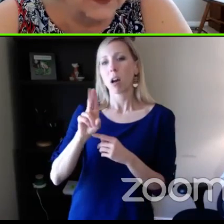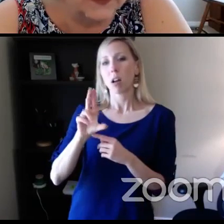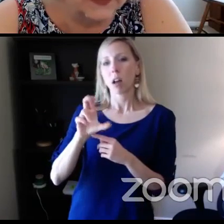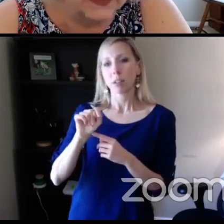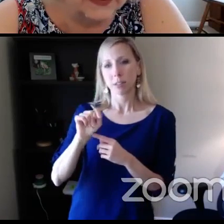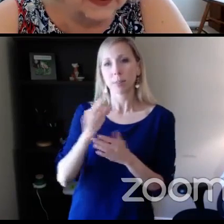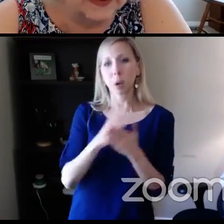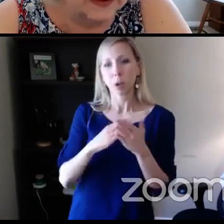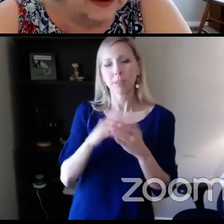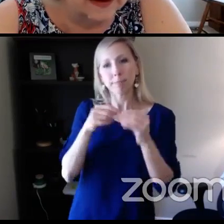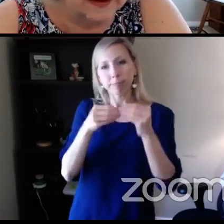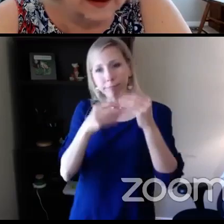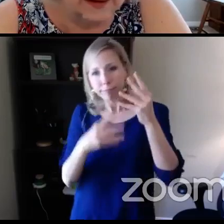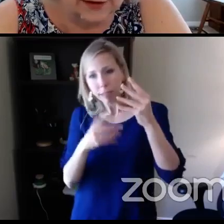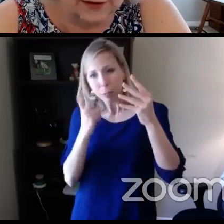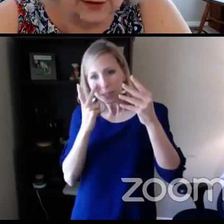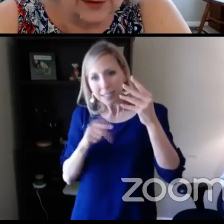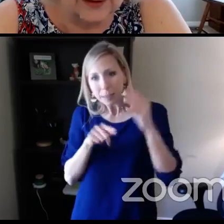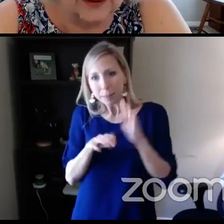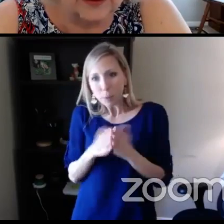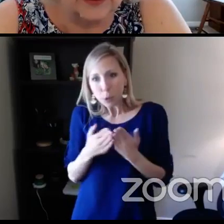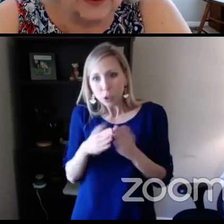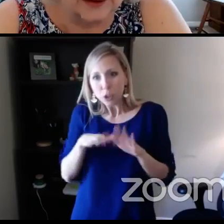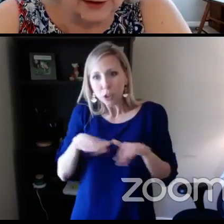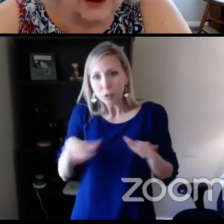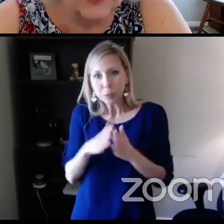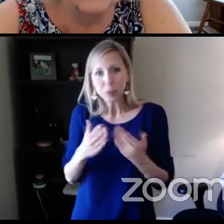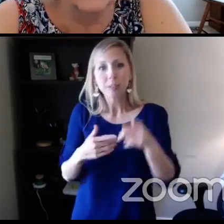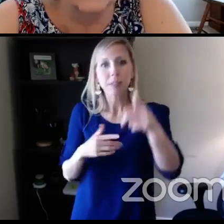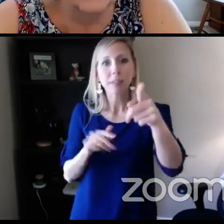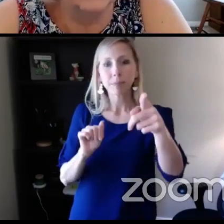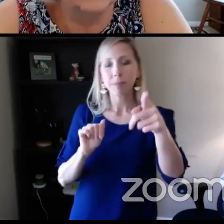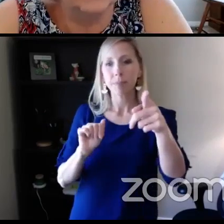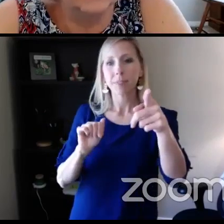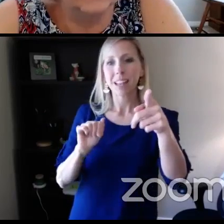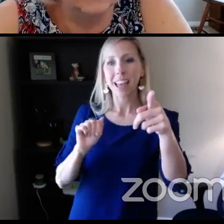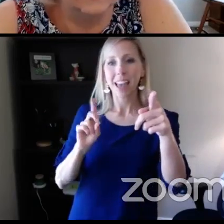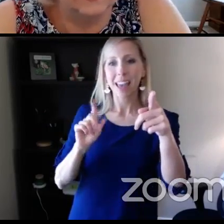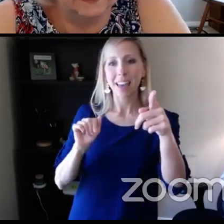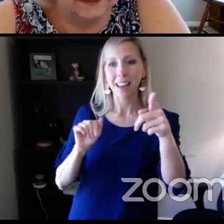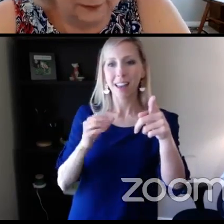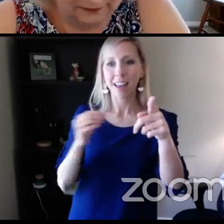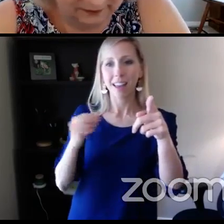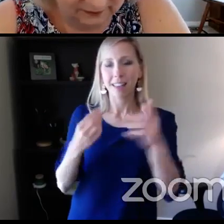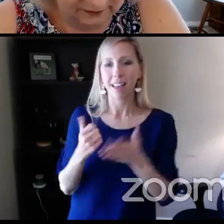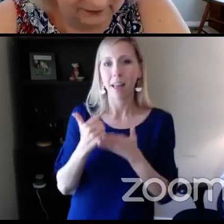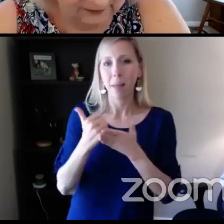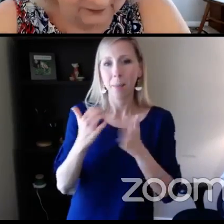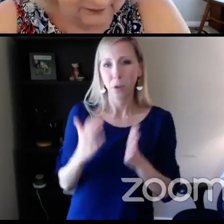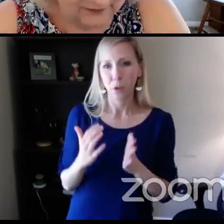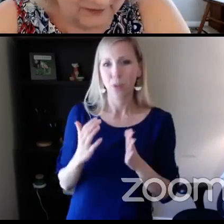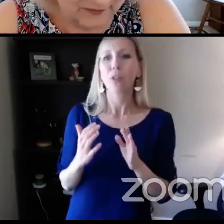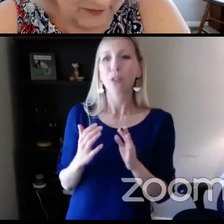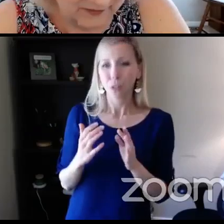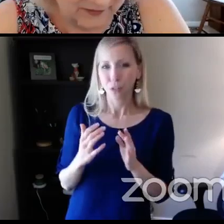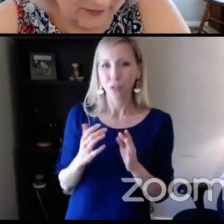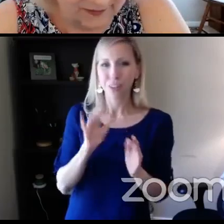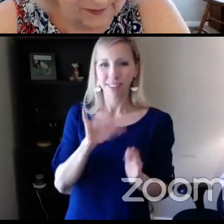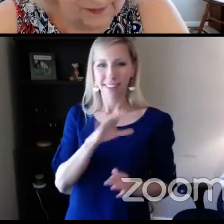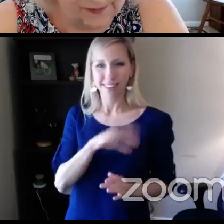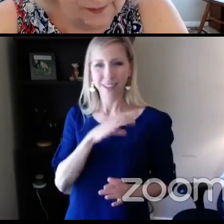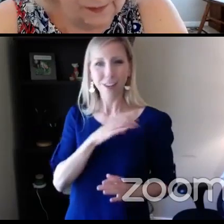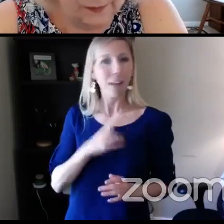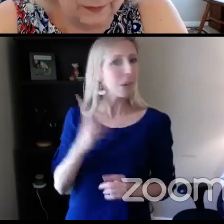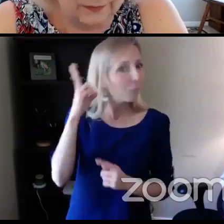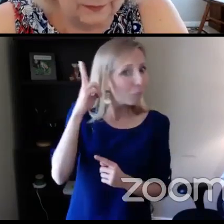And we've got, so another one, Ada and the Helpers. So this character has a